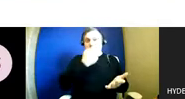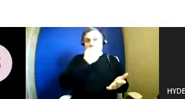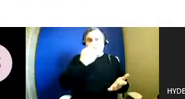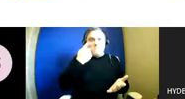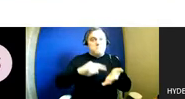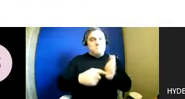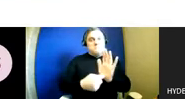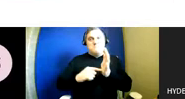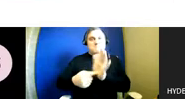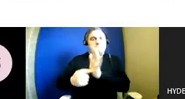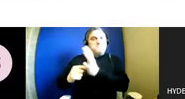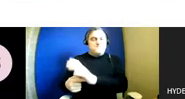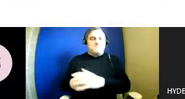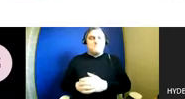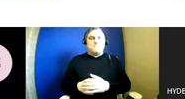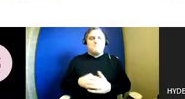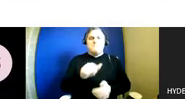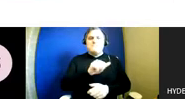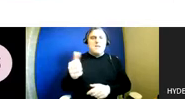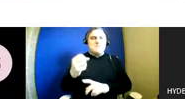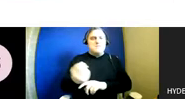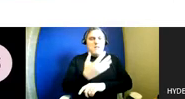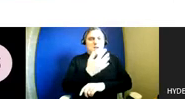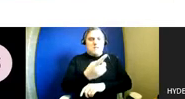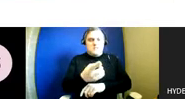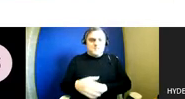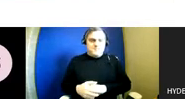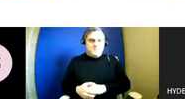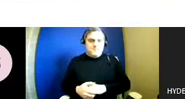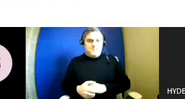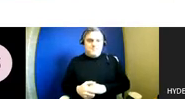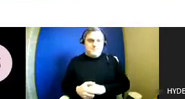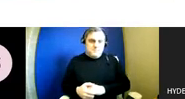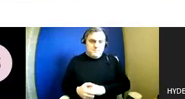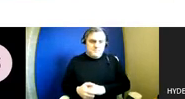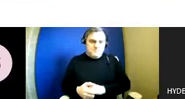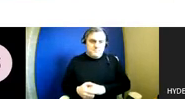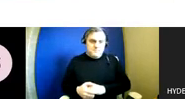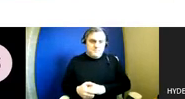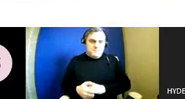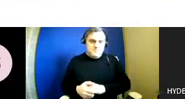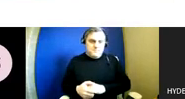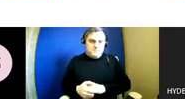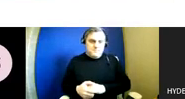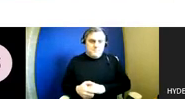seeing. If you move on to the next slide, Chris, thank you.